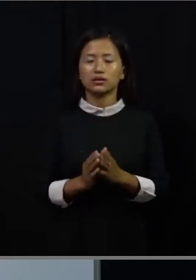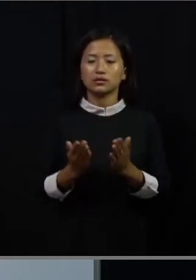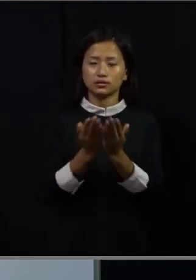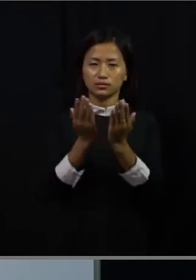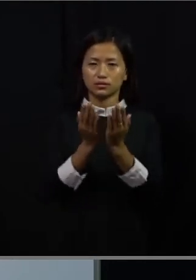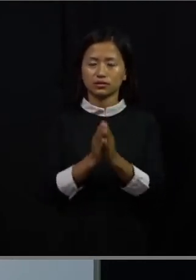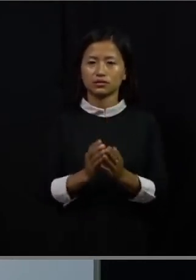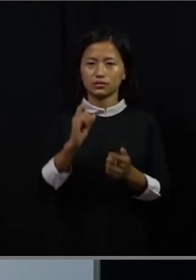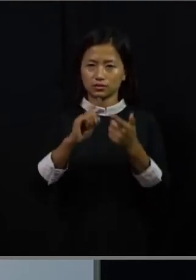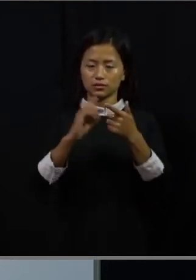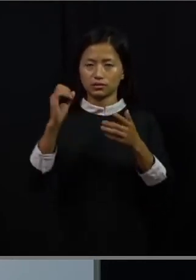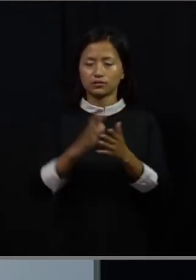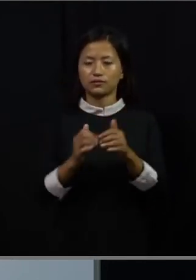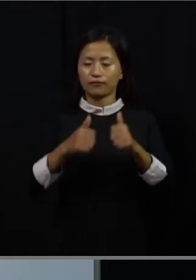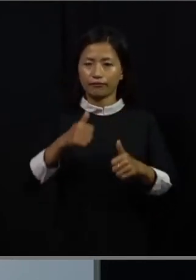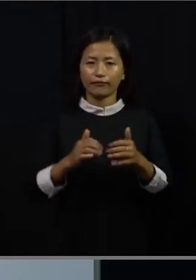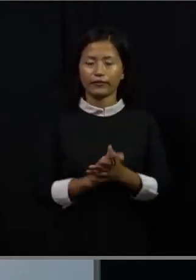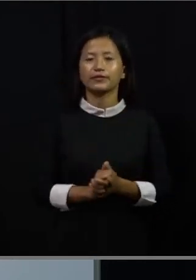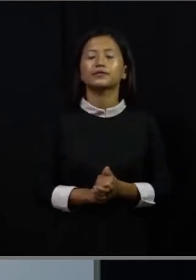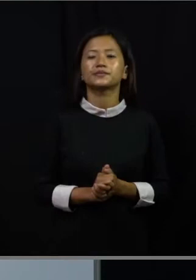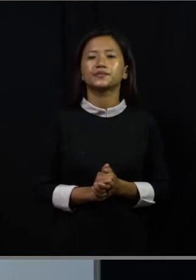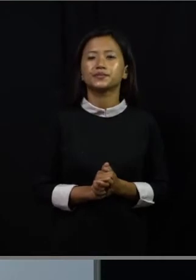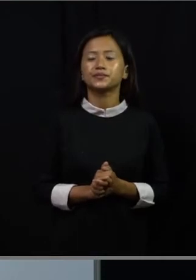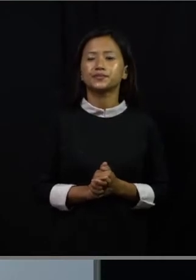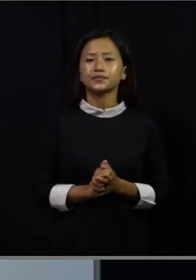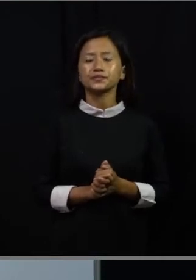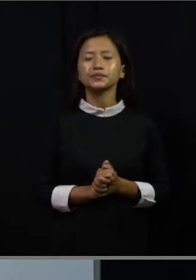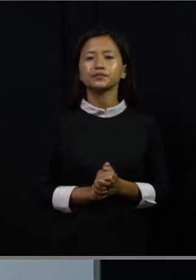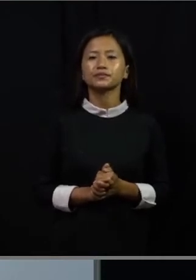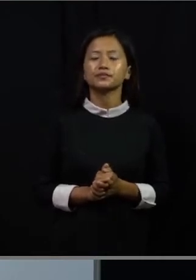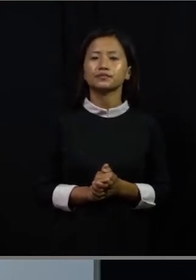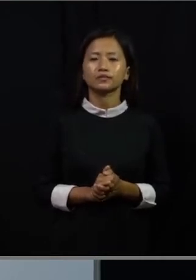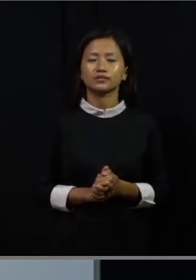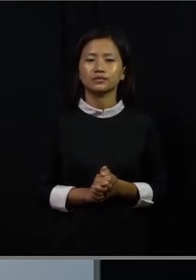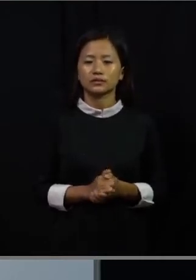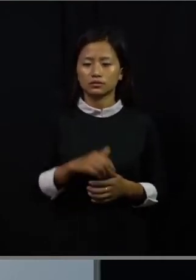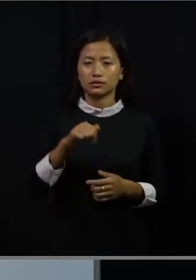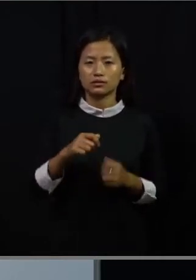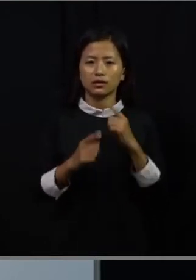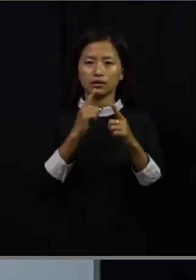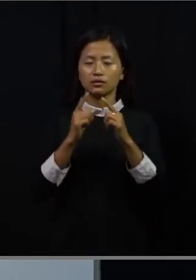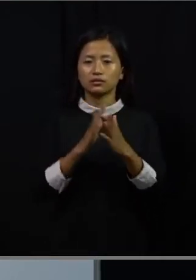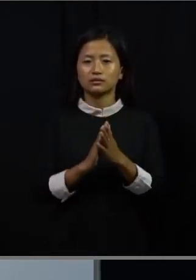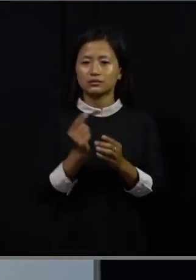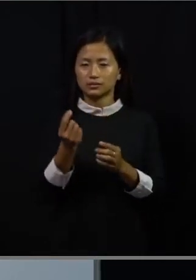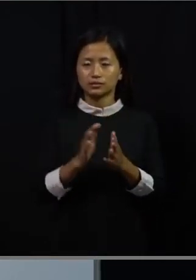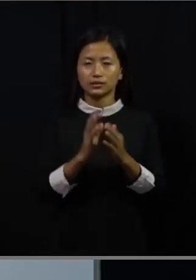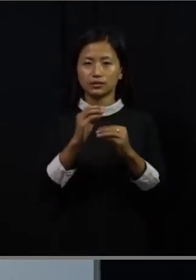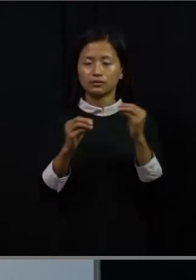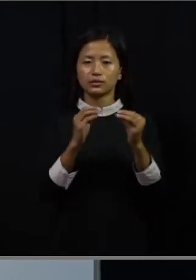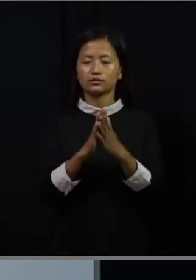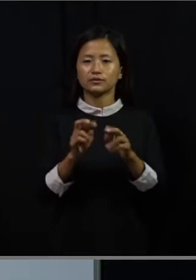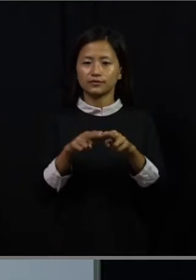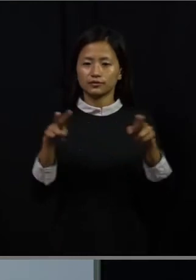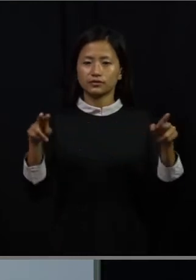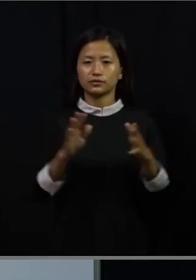under economic activities. So economics is the study of economic activities. Now, let's discuss a little bit about the difference,